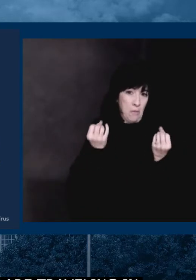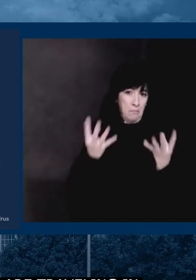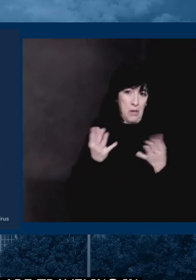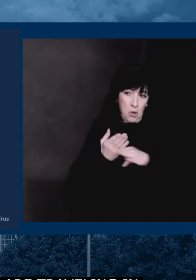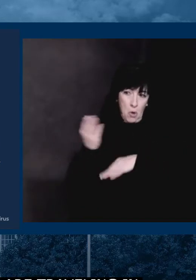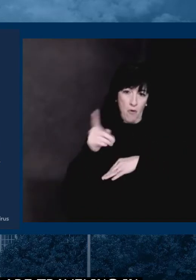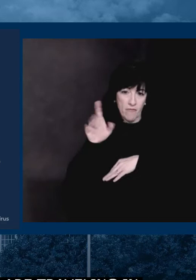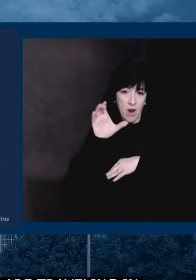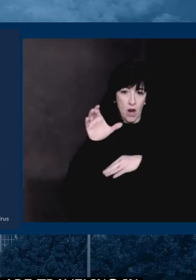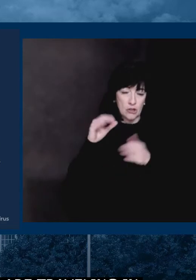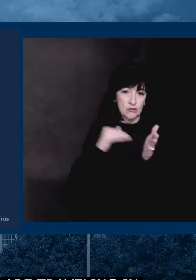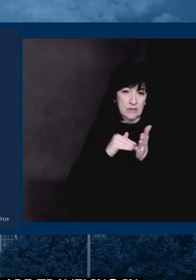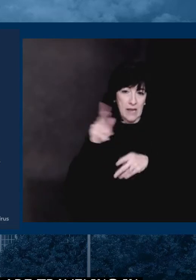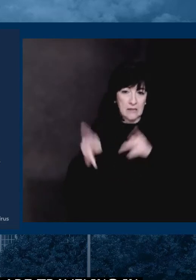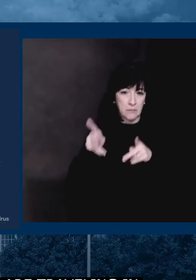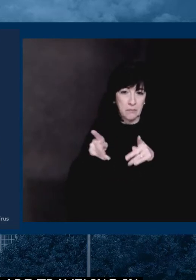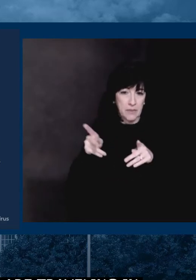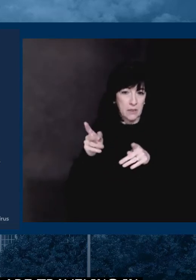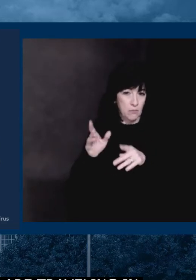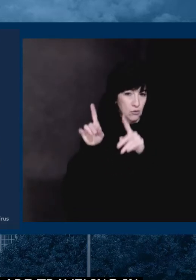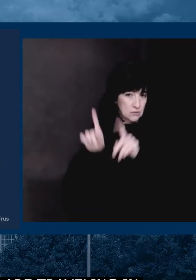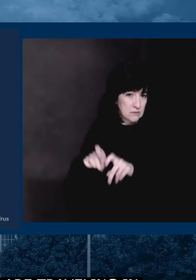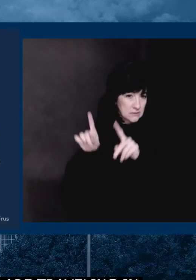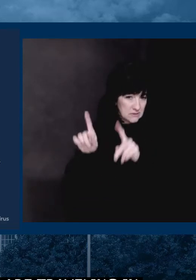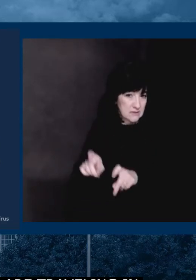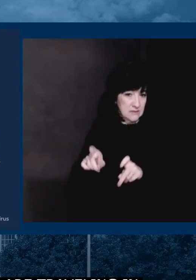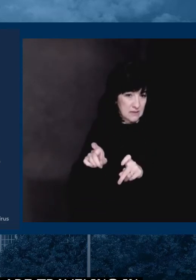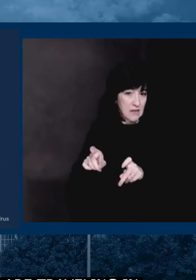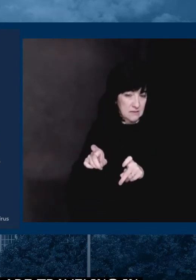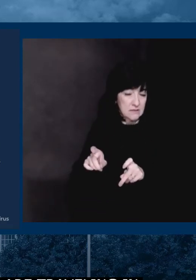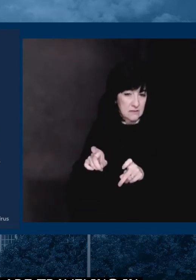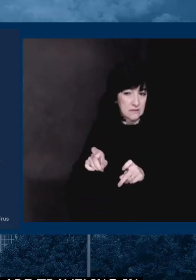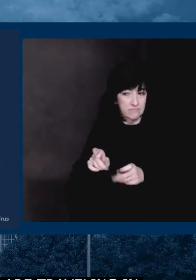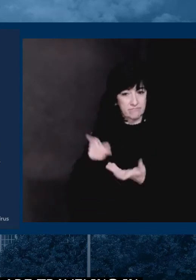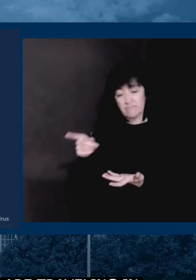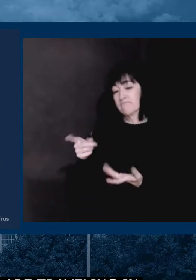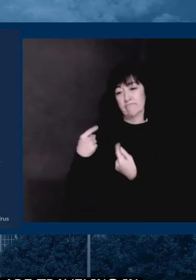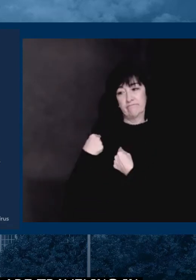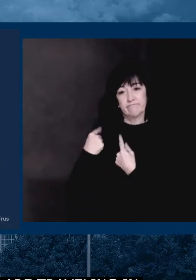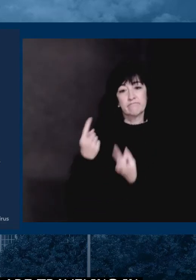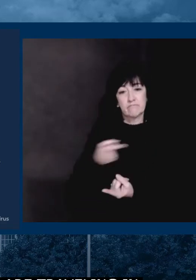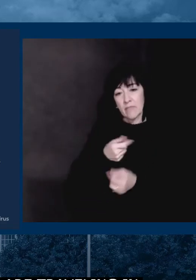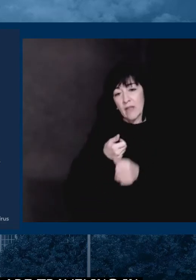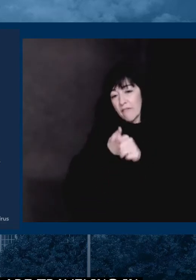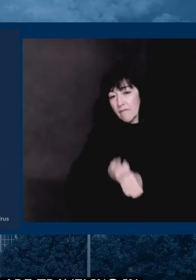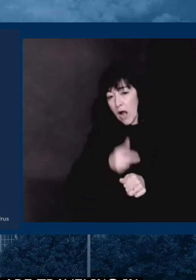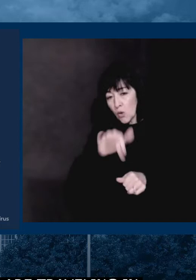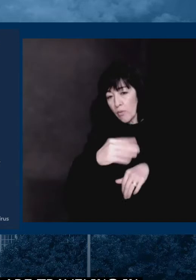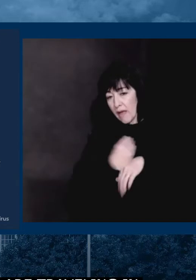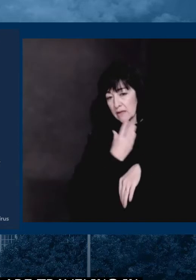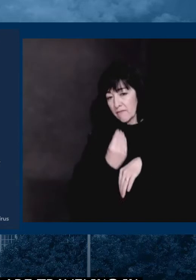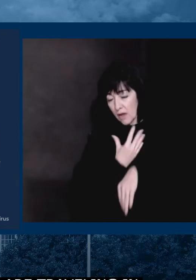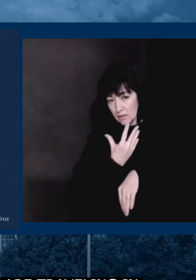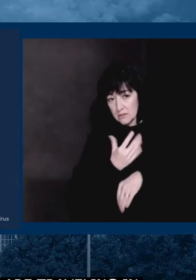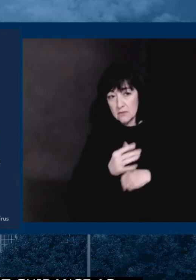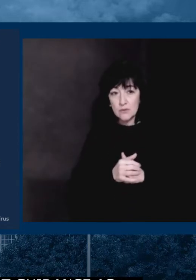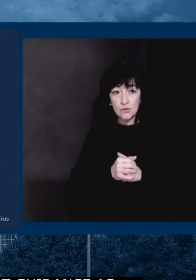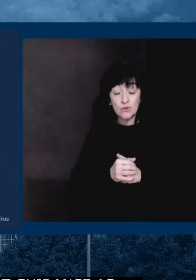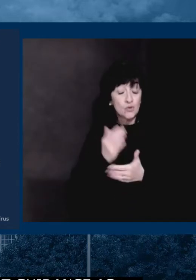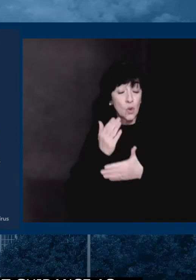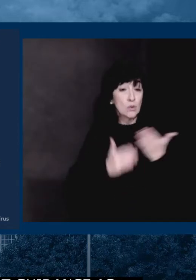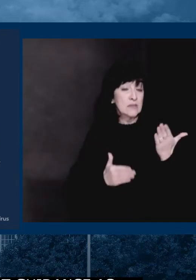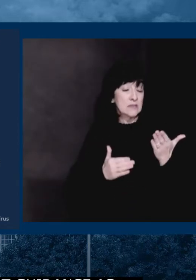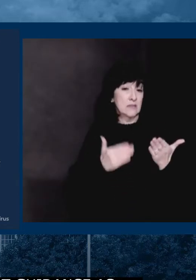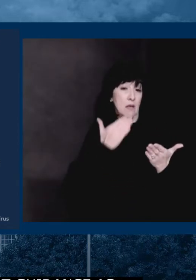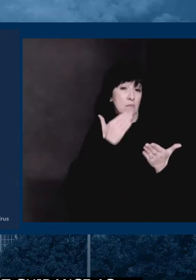tested over the last several weeks in December. So some good news, some encouraging news as